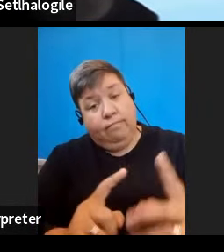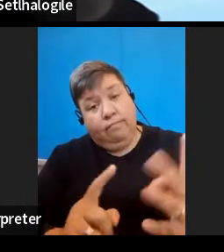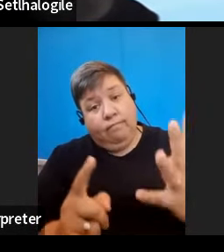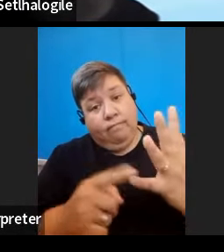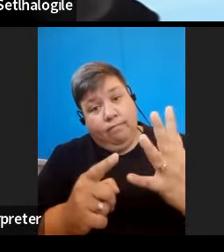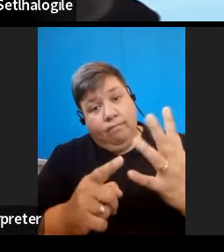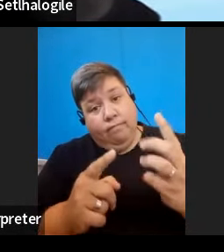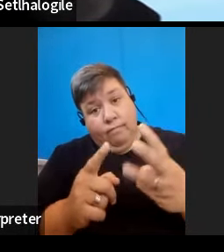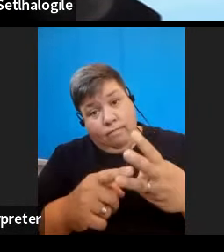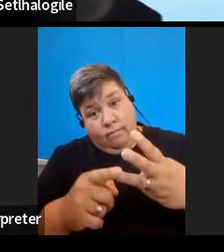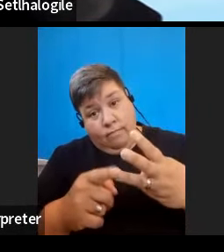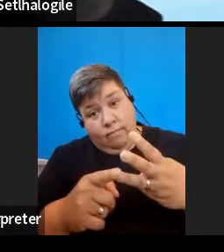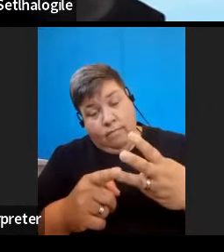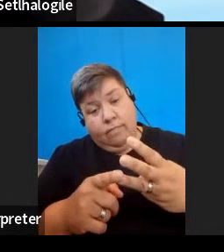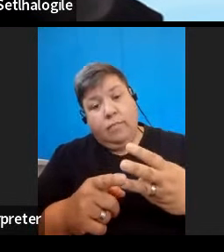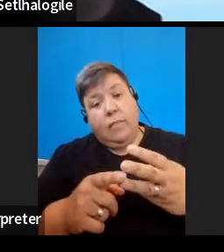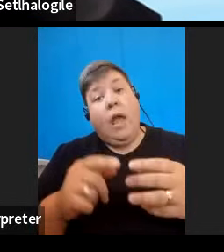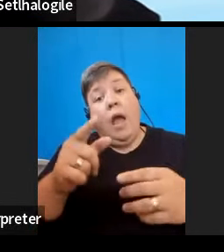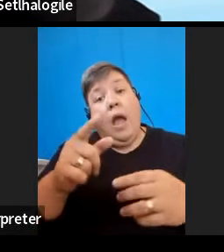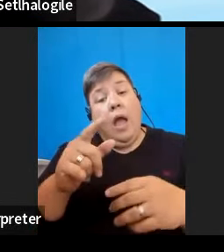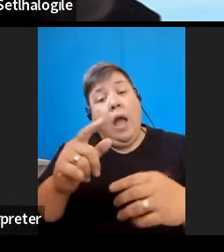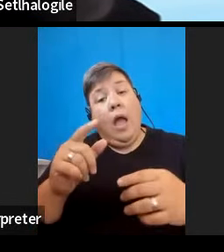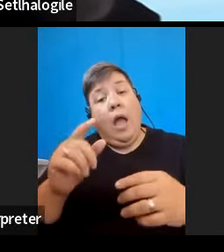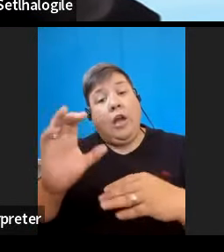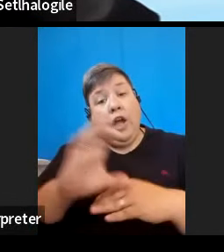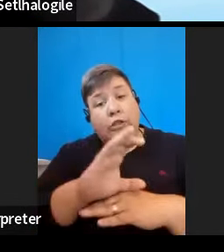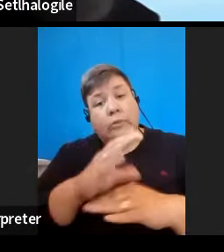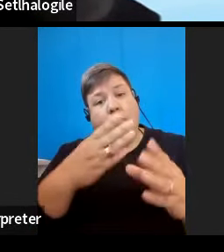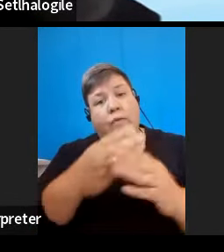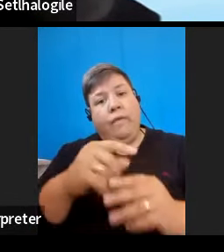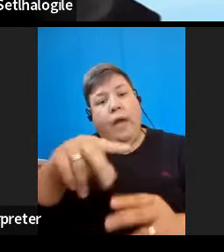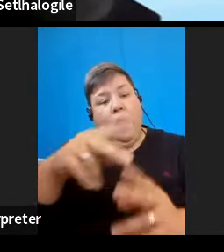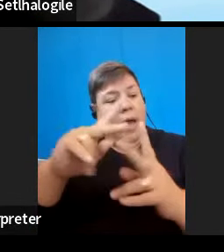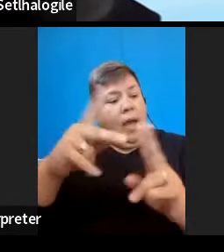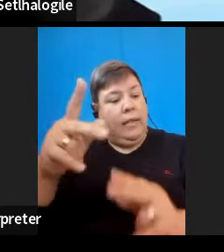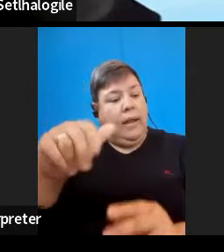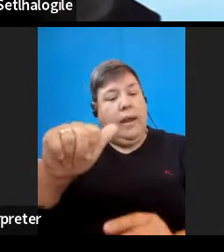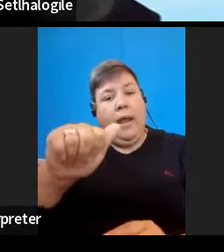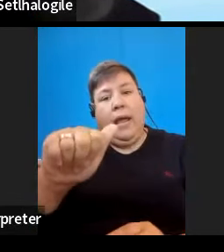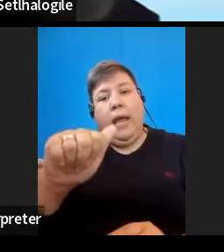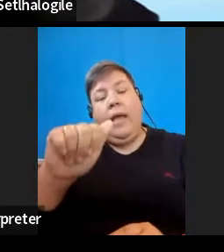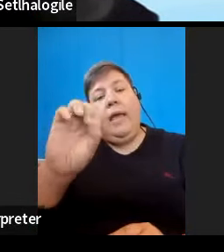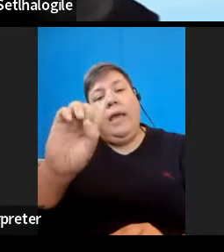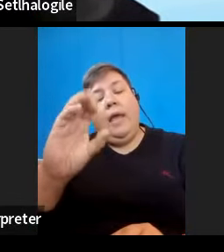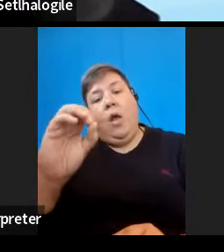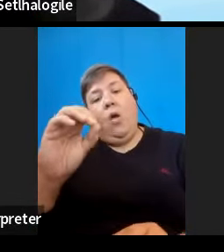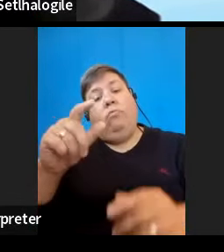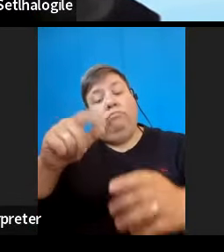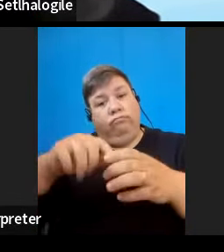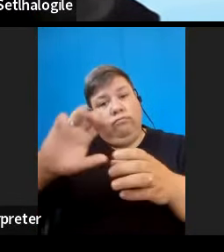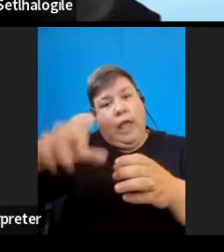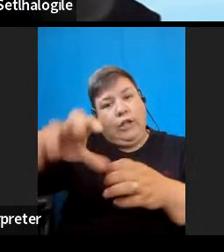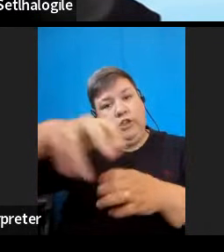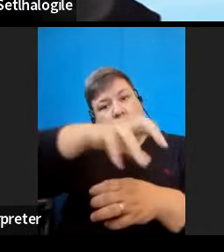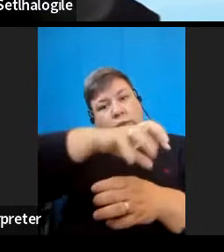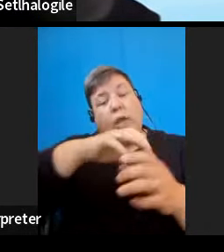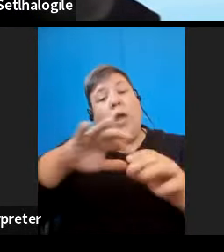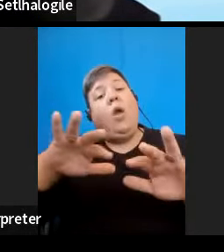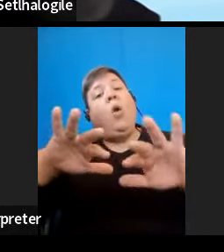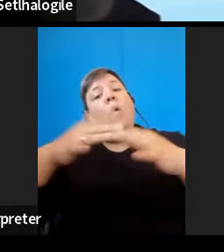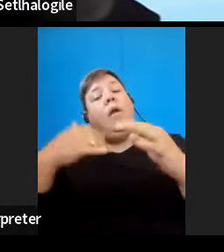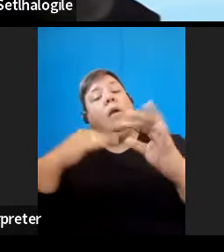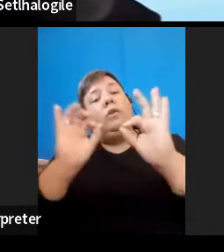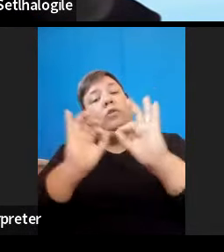other agencies. That's where then we then are mandated by the AEO program to ensure that